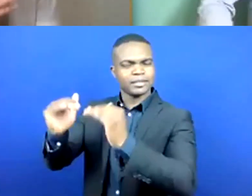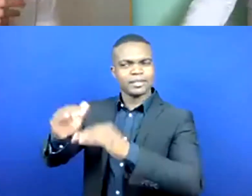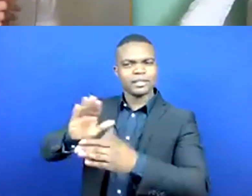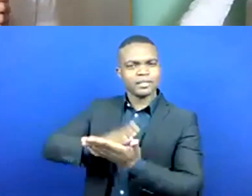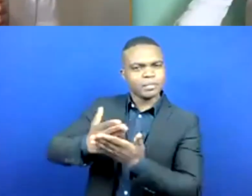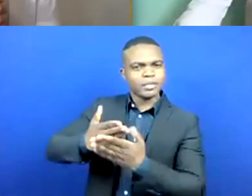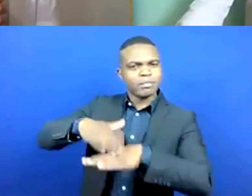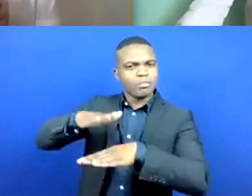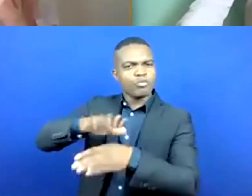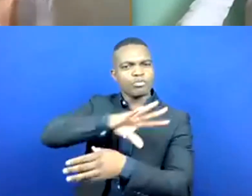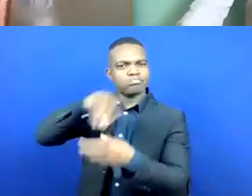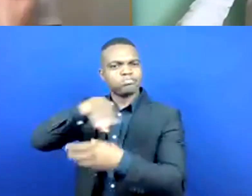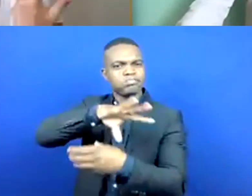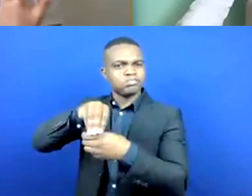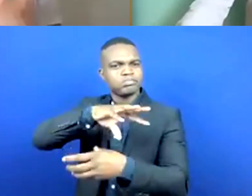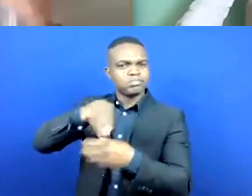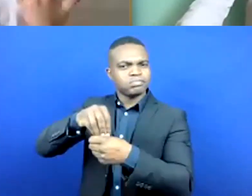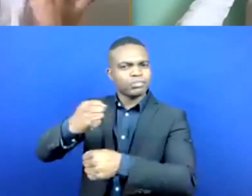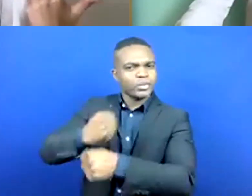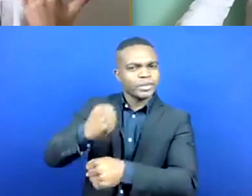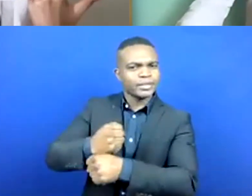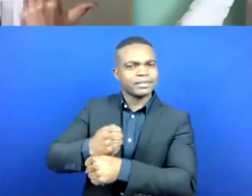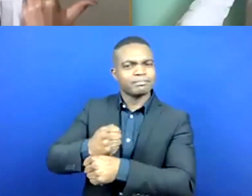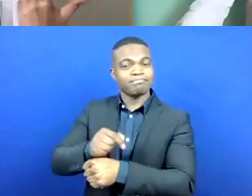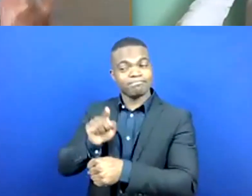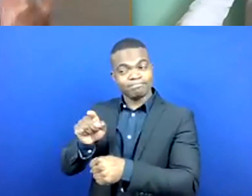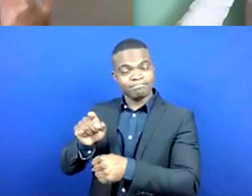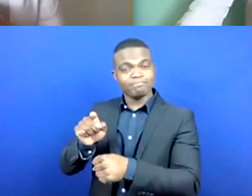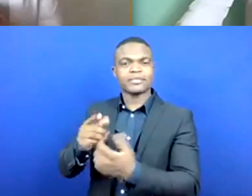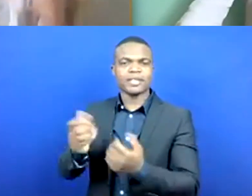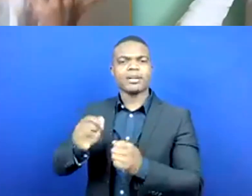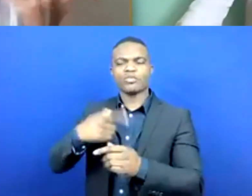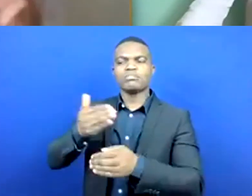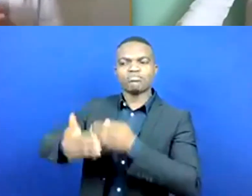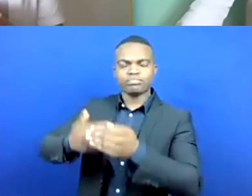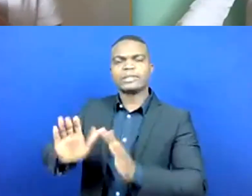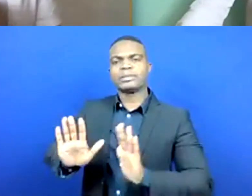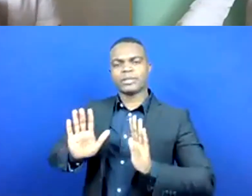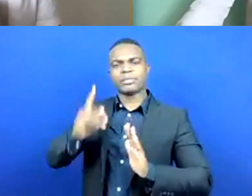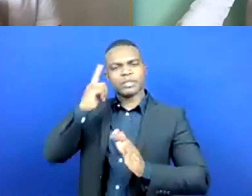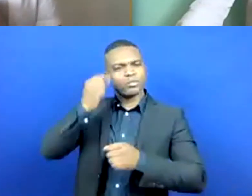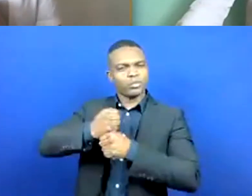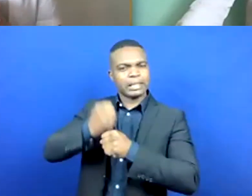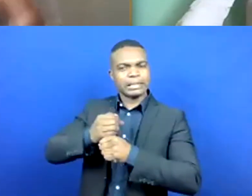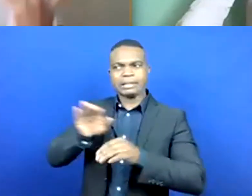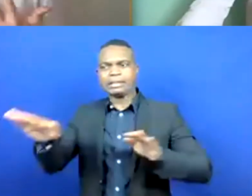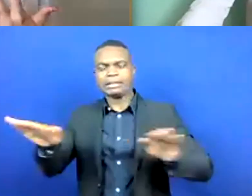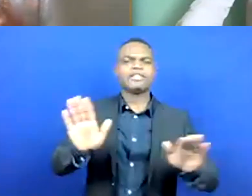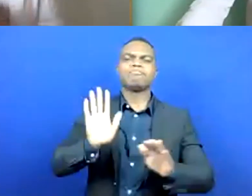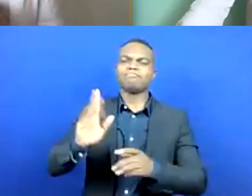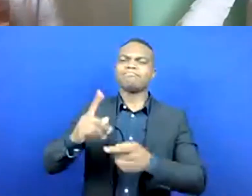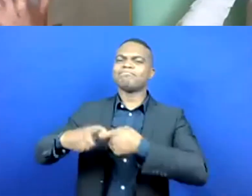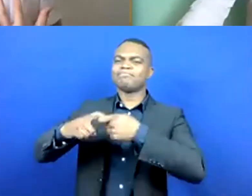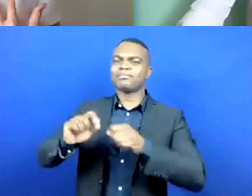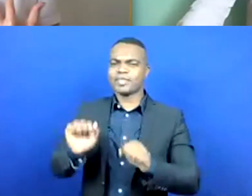newsletters it was said that we as interpreters are a tool, and if we break, there's not something that can